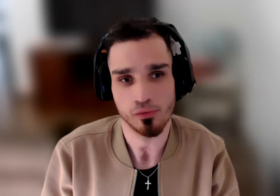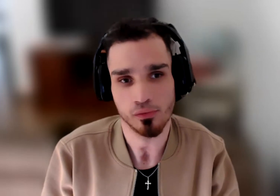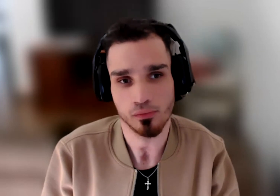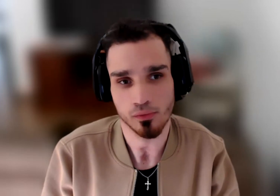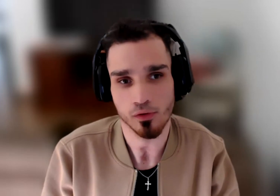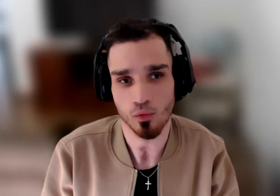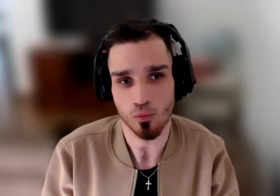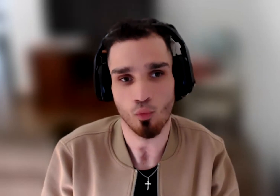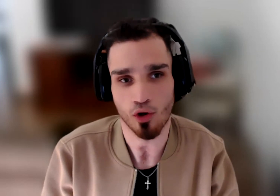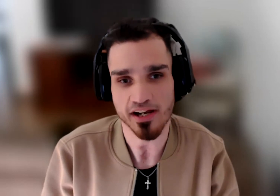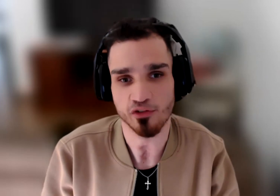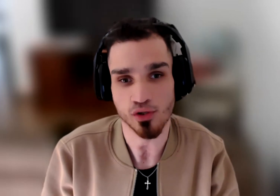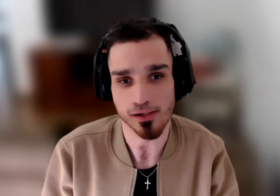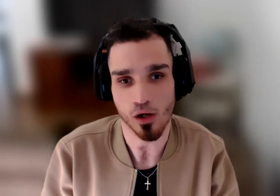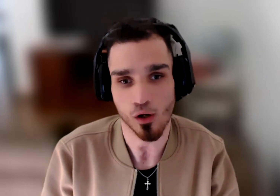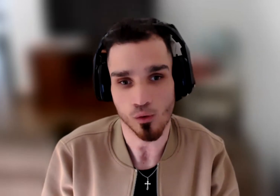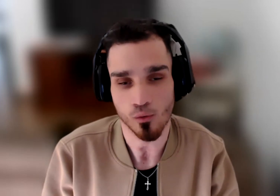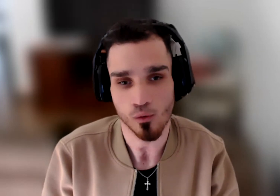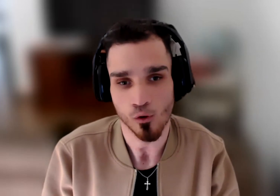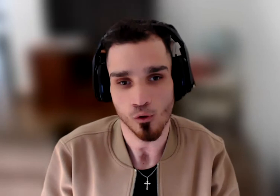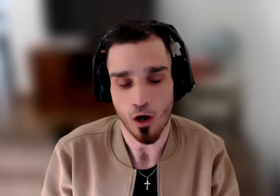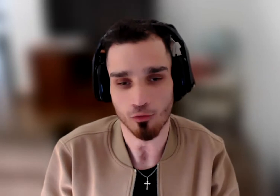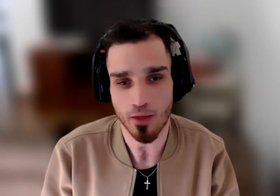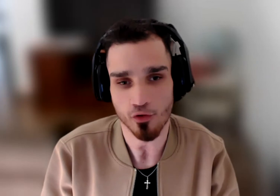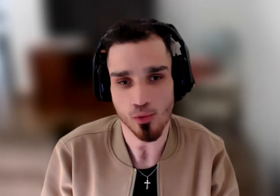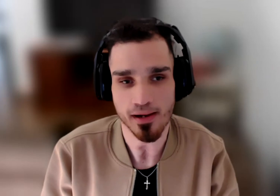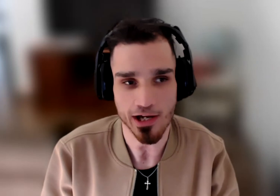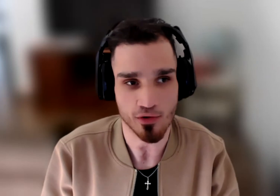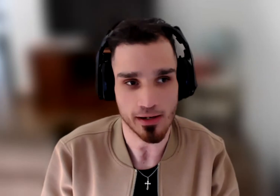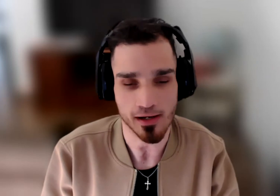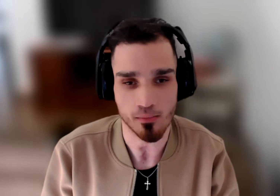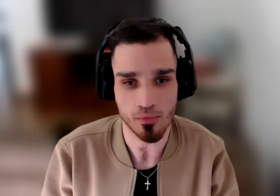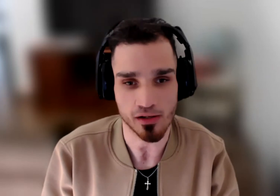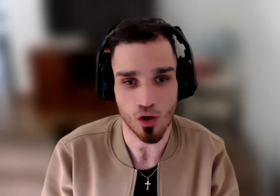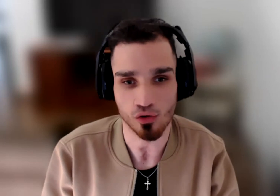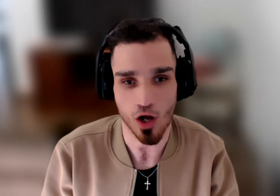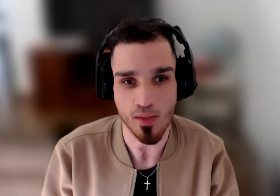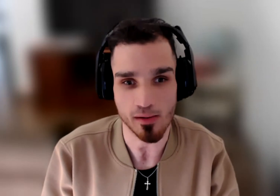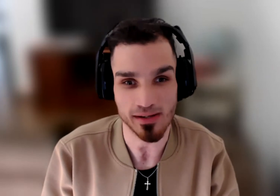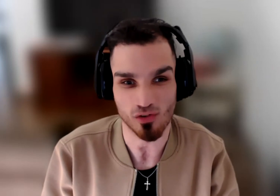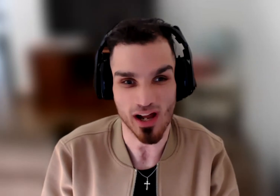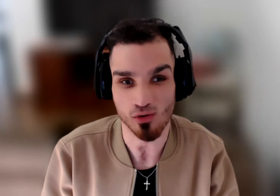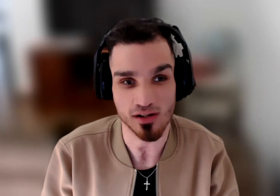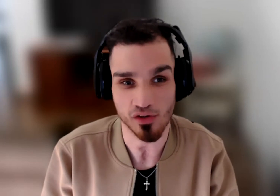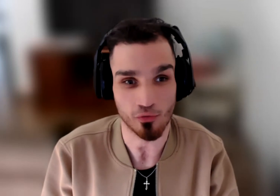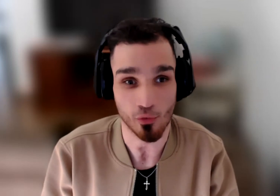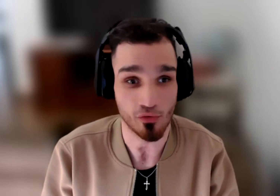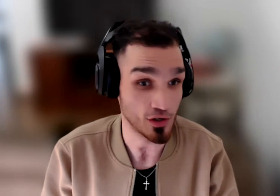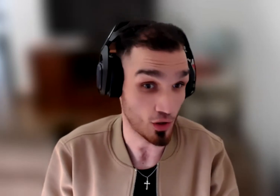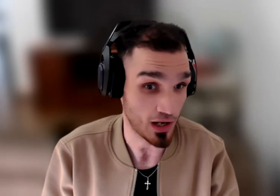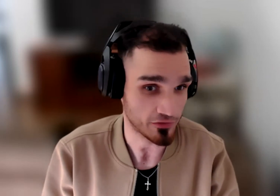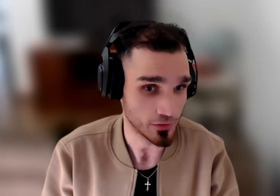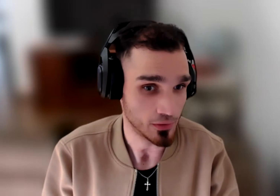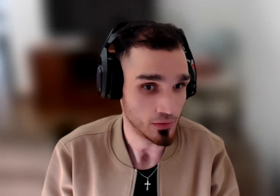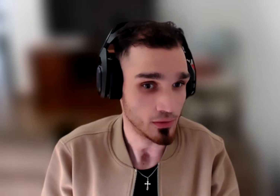ifs. The what if you didn't go? I'd rather you be angry at him than not go and then be just angry at yourself for the rest